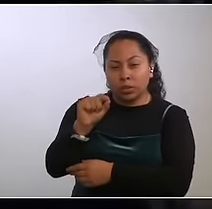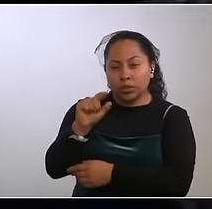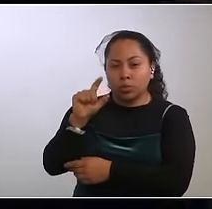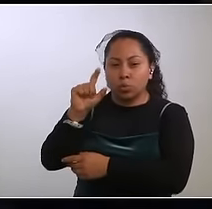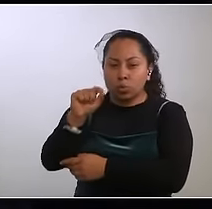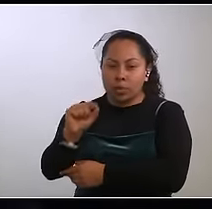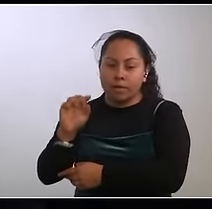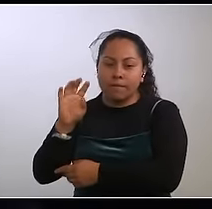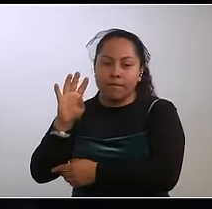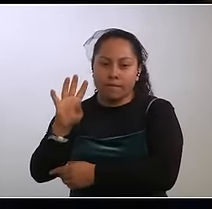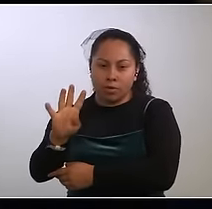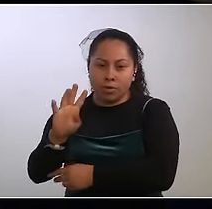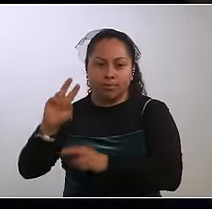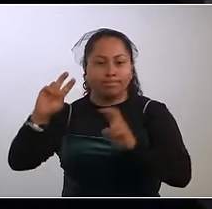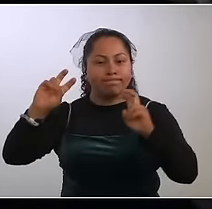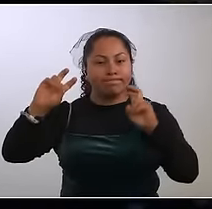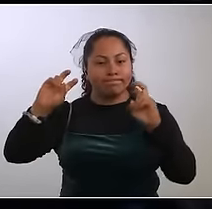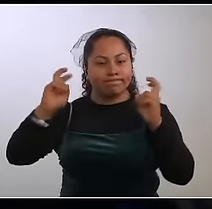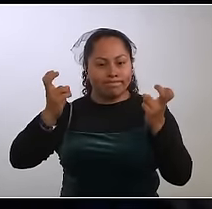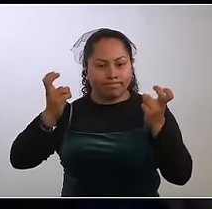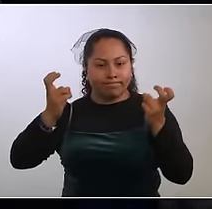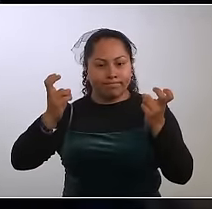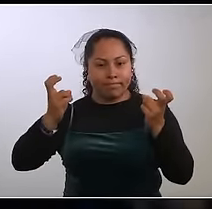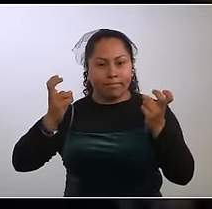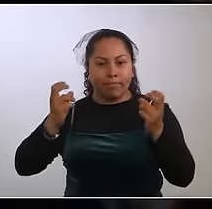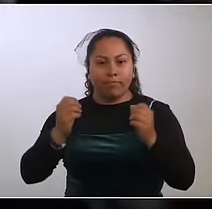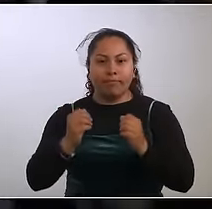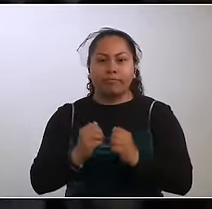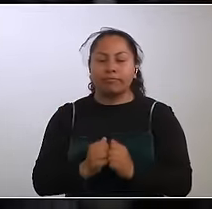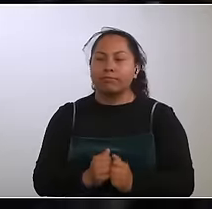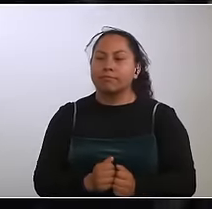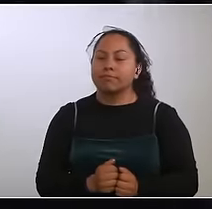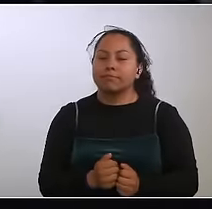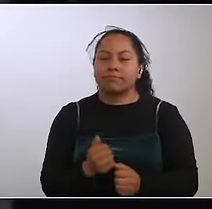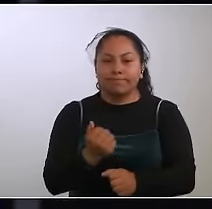edifica la iglesia, misión, Espíritu Santo.